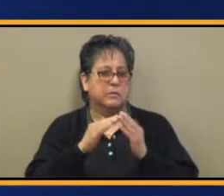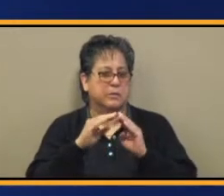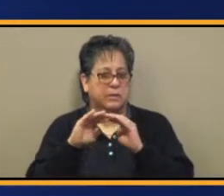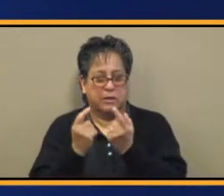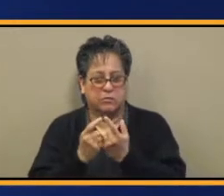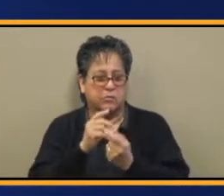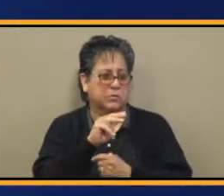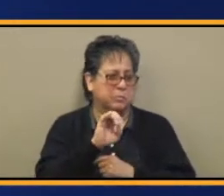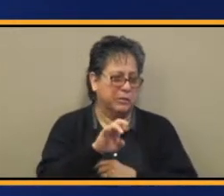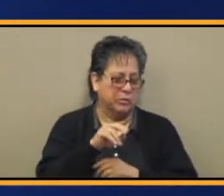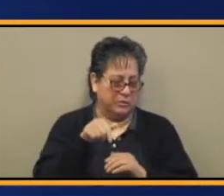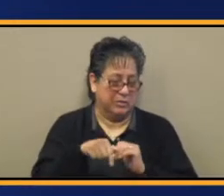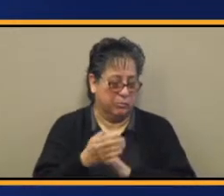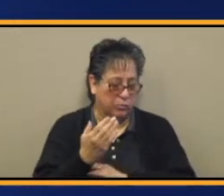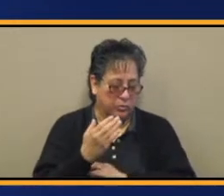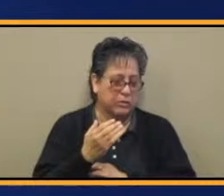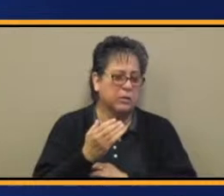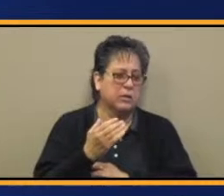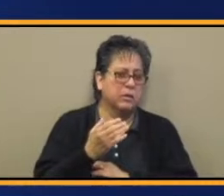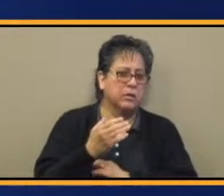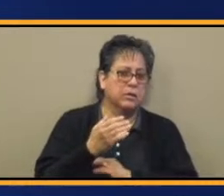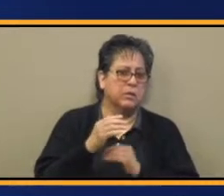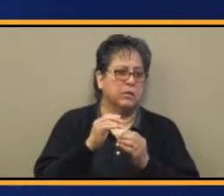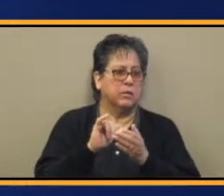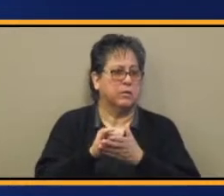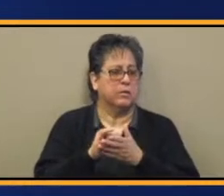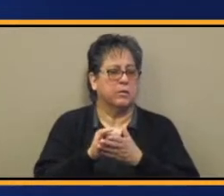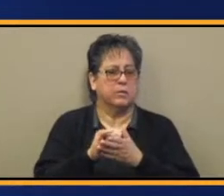Mayor Lister this morning to cut all ties to